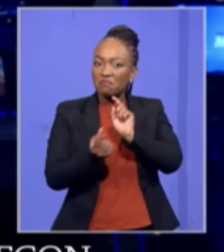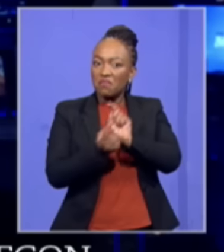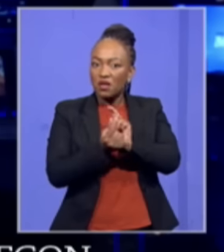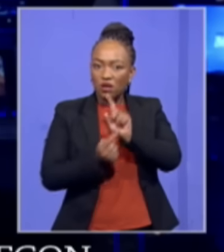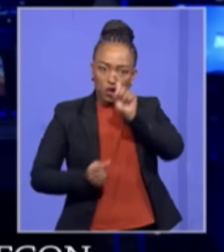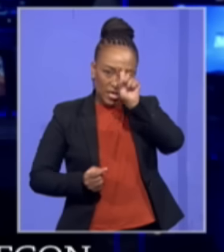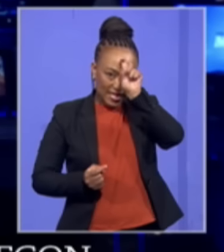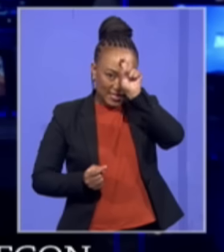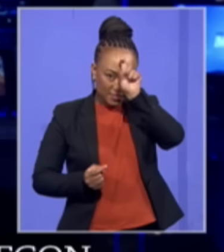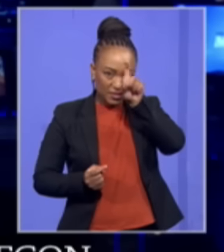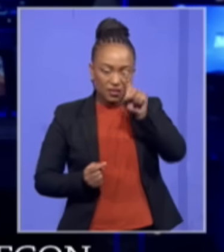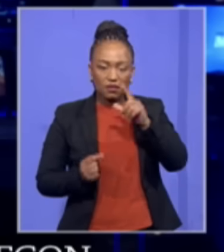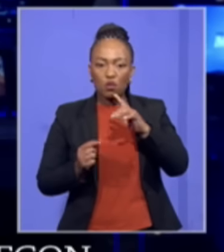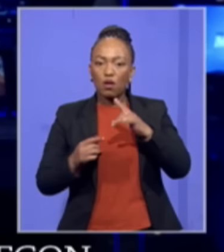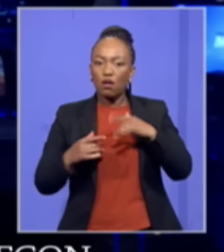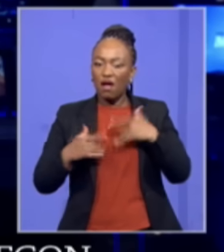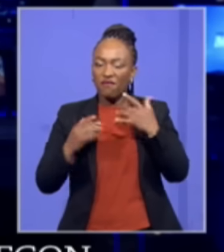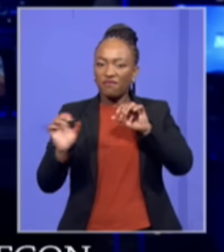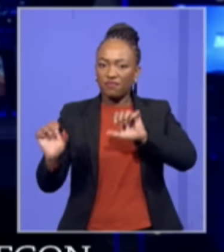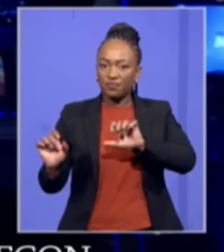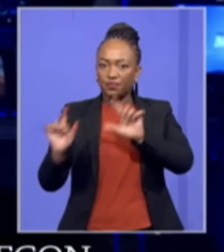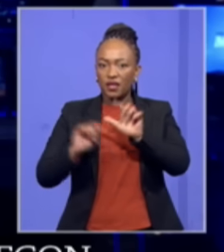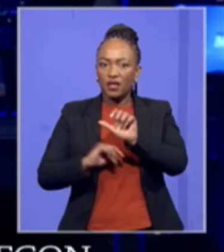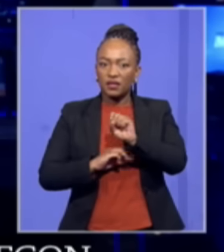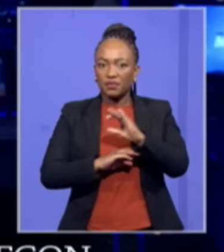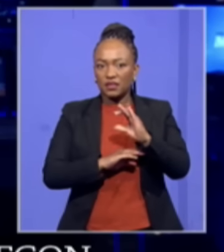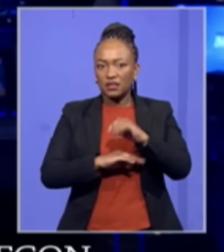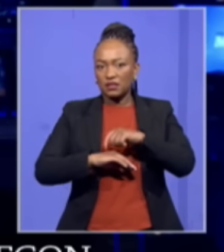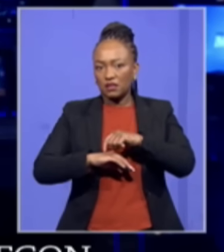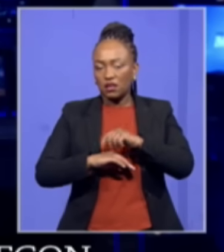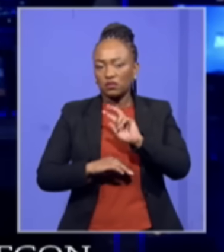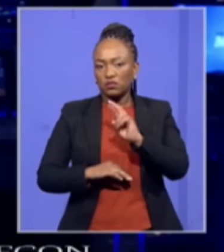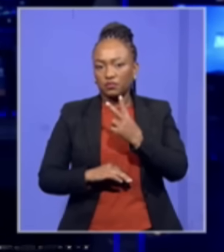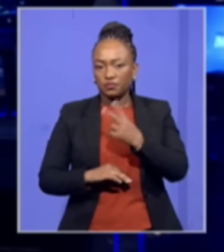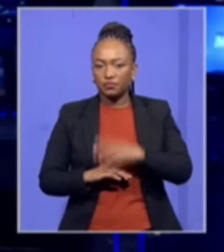Egypt mme e tla haswa ka otloloha ho SABC 2 horeng ya borobedi.